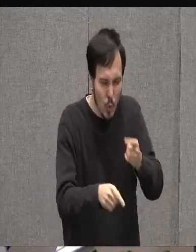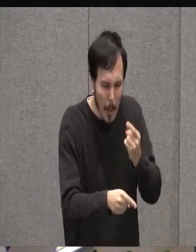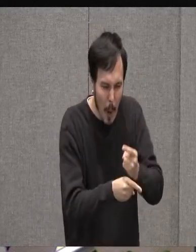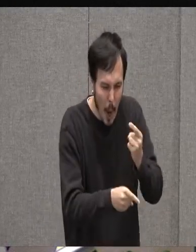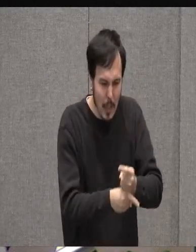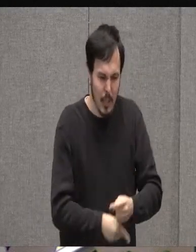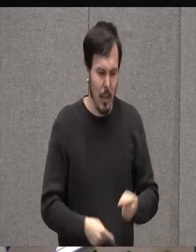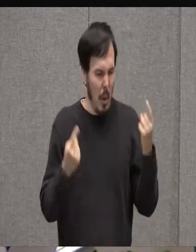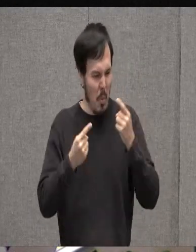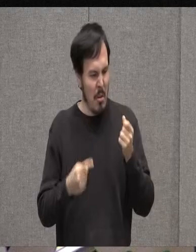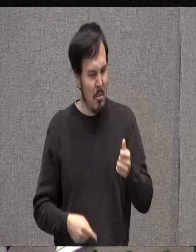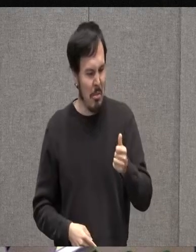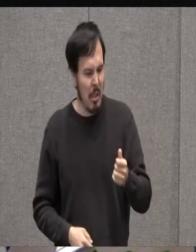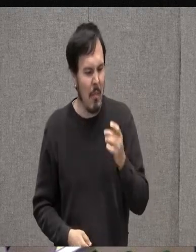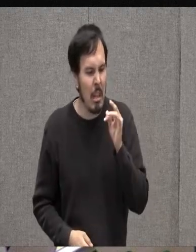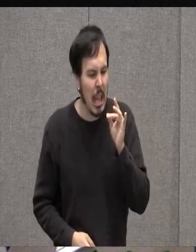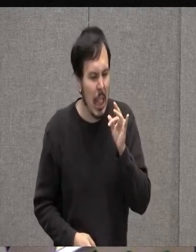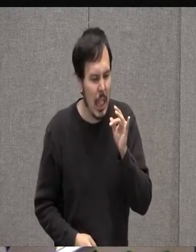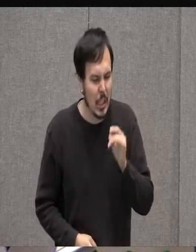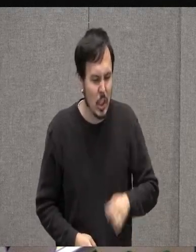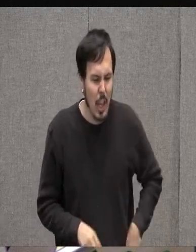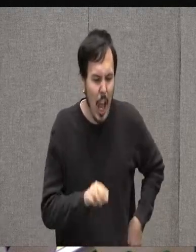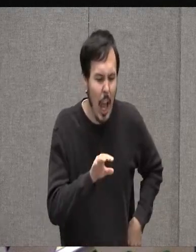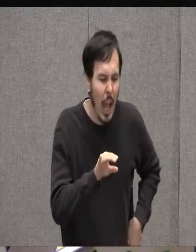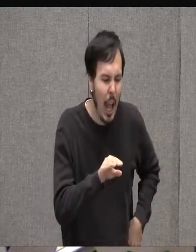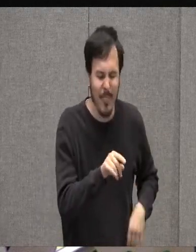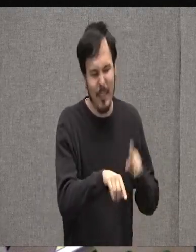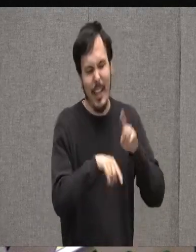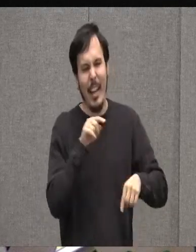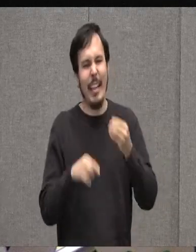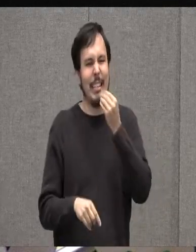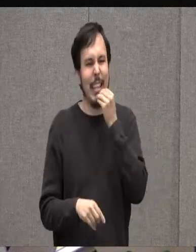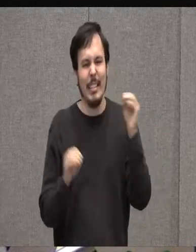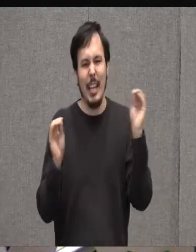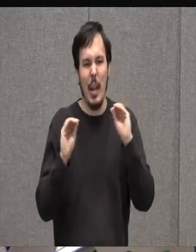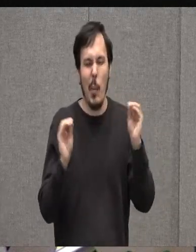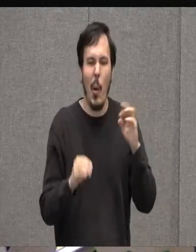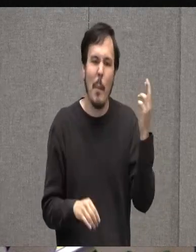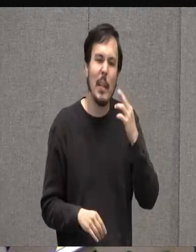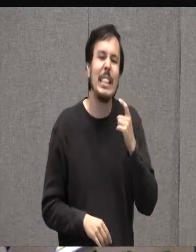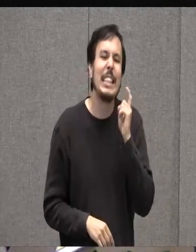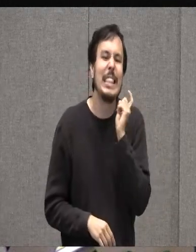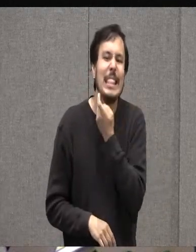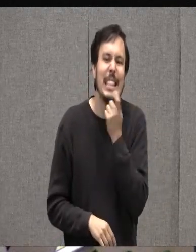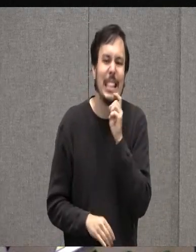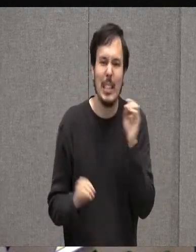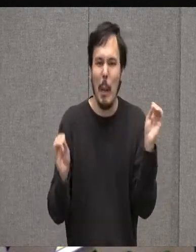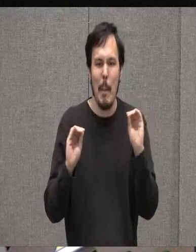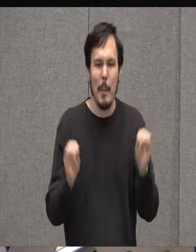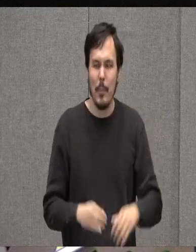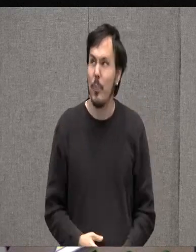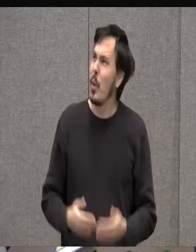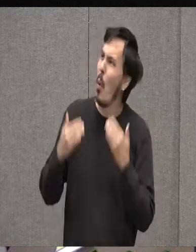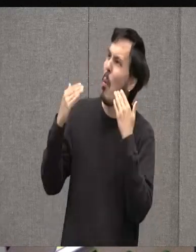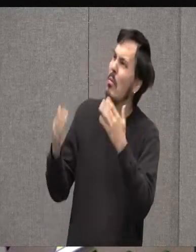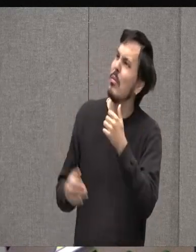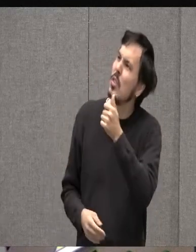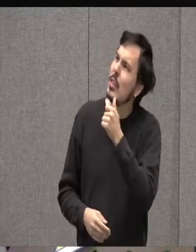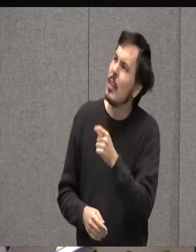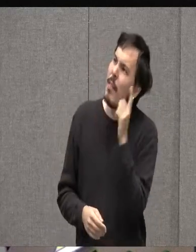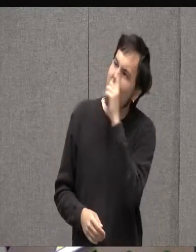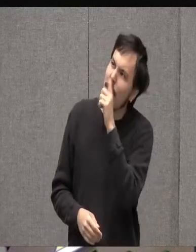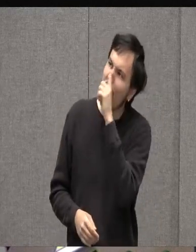The eyeglass maker could hardly believe his eyes when he saw the coin, but he started working right away. He worked all night, and in the morning, the glasses